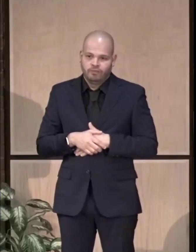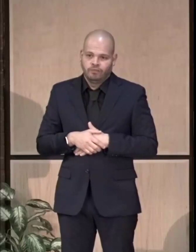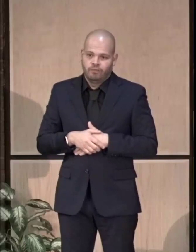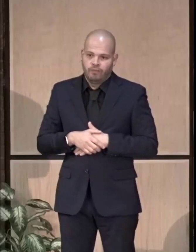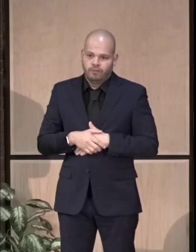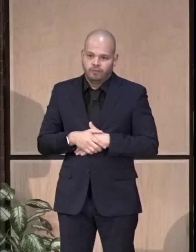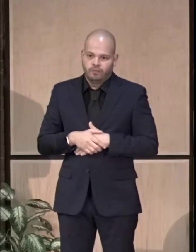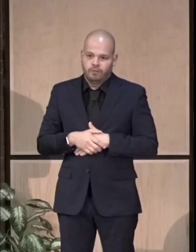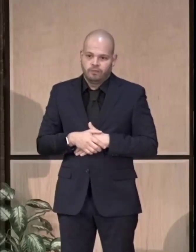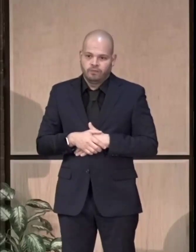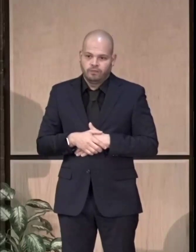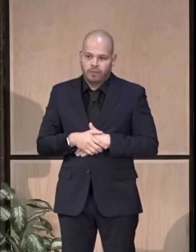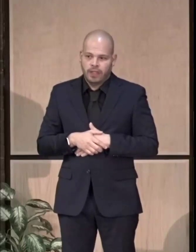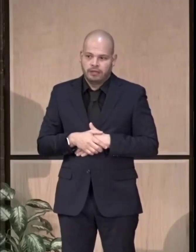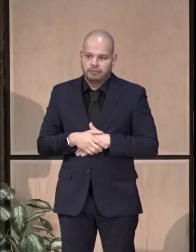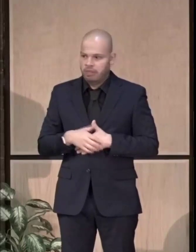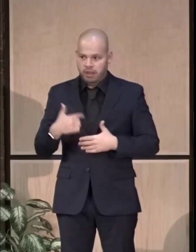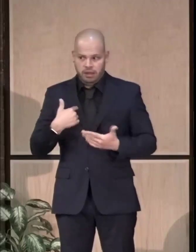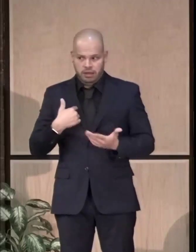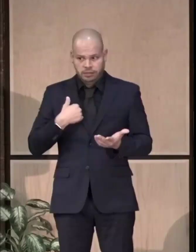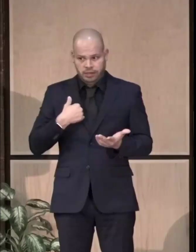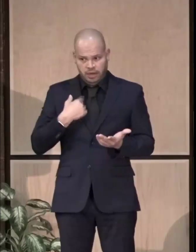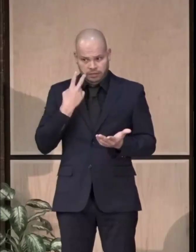I see it in Exhibit 5.